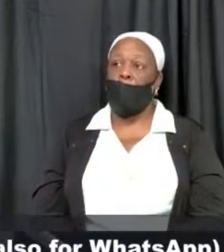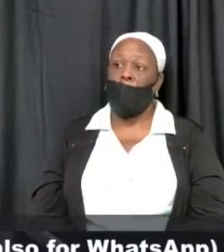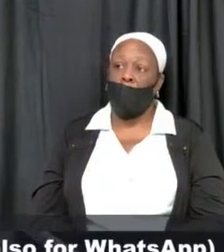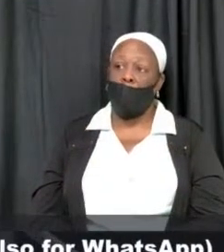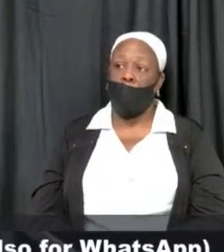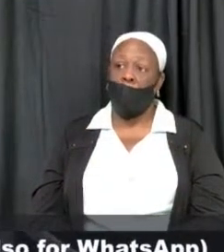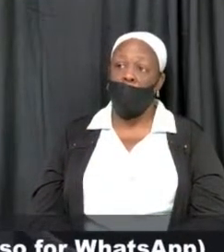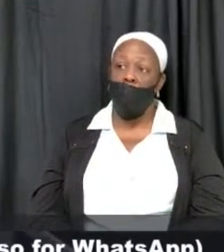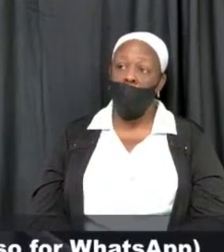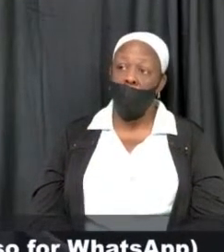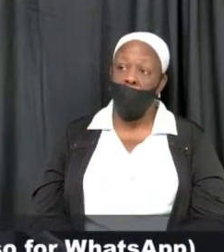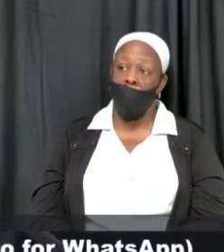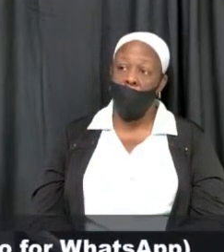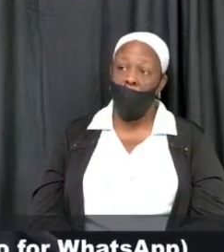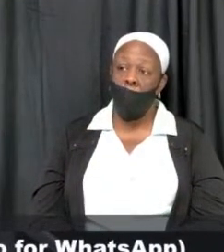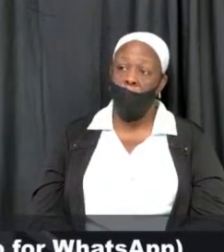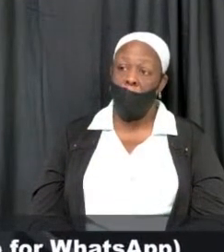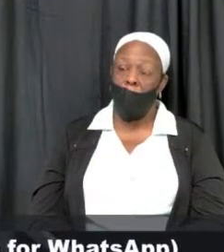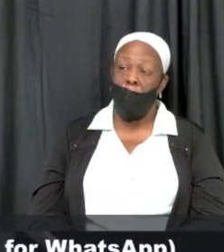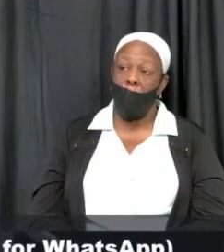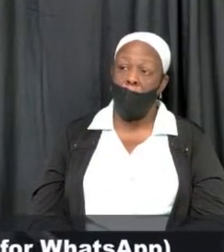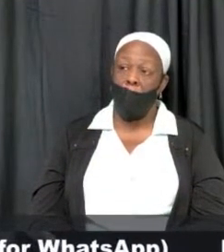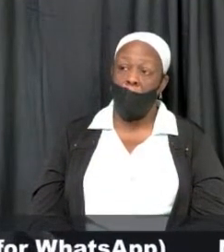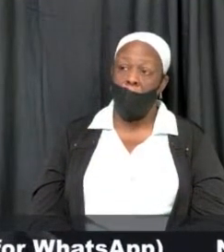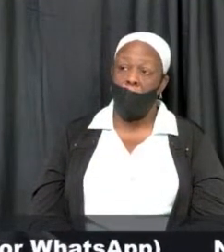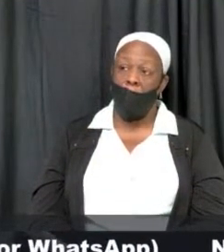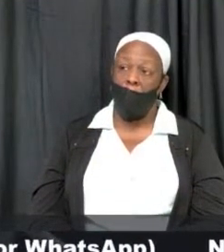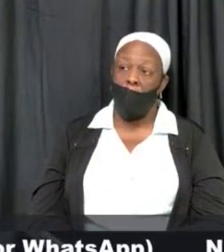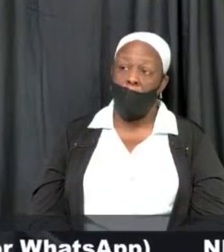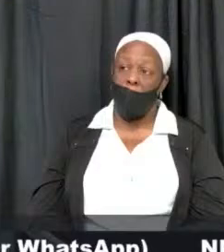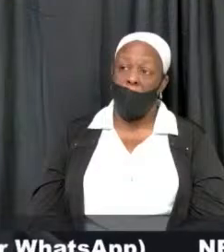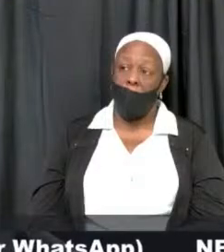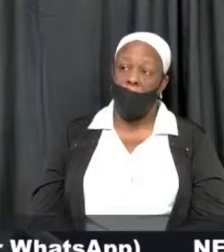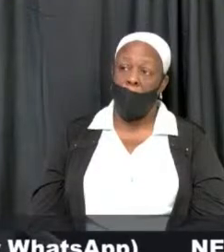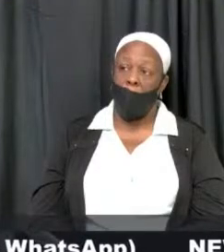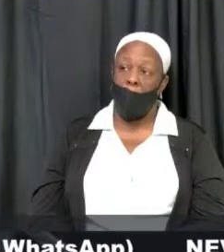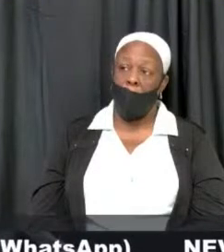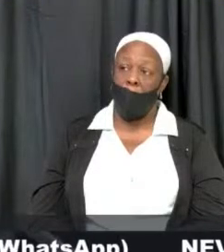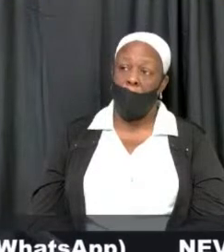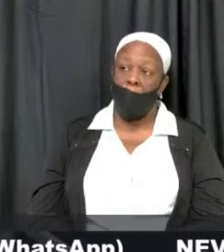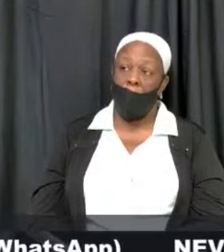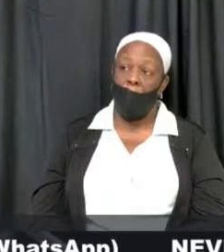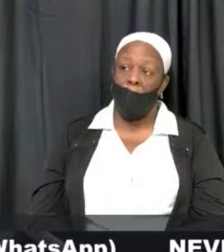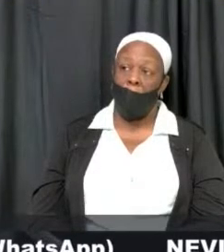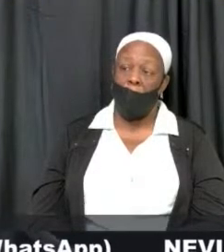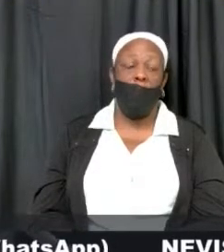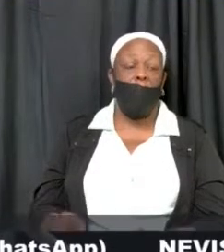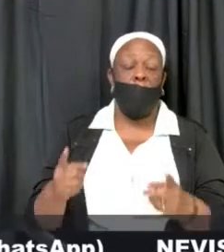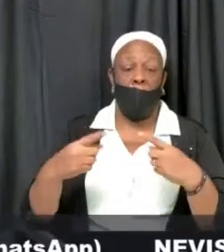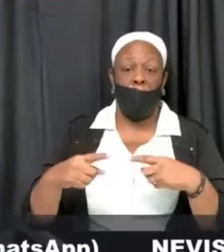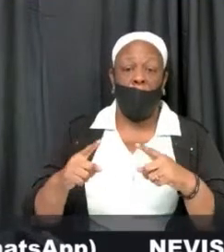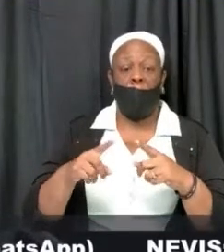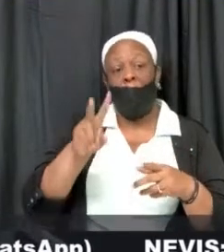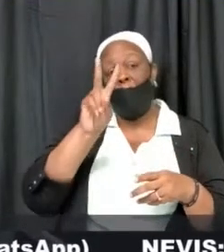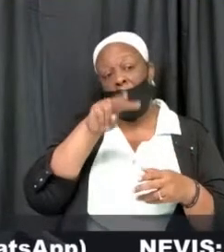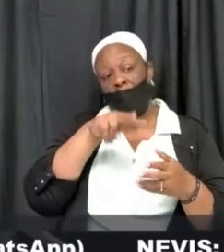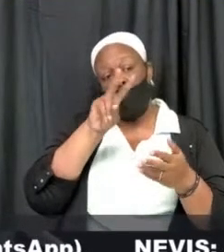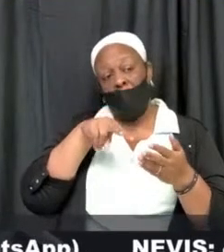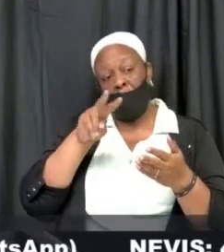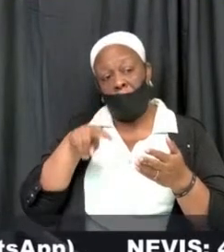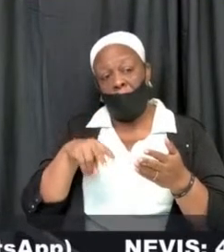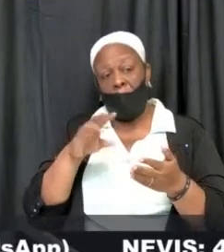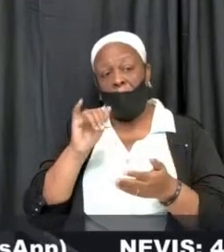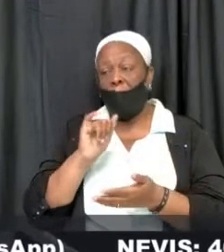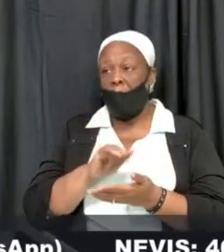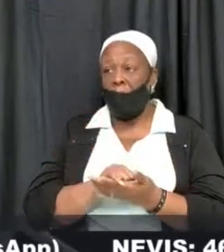Nothing about International Criminal Court. And then we can scroll down further. And it says here,